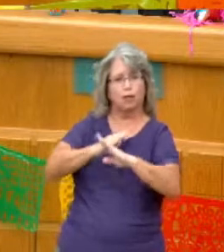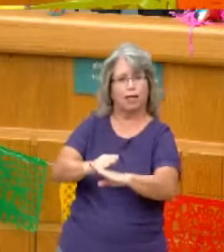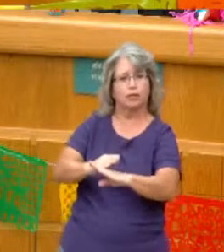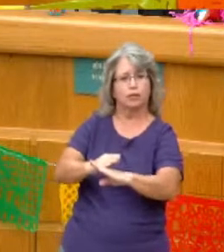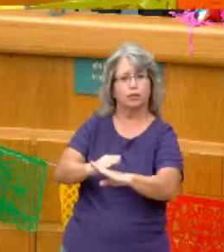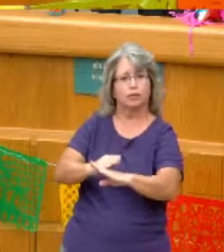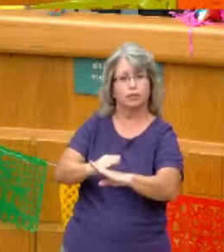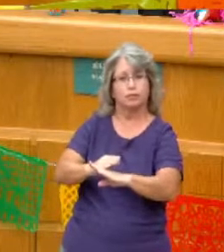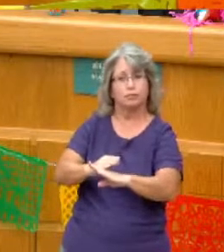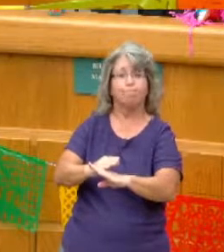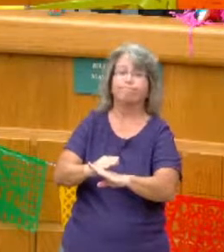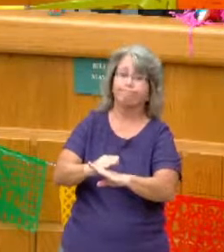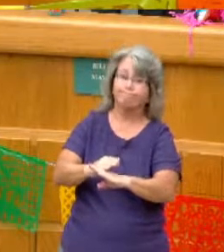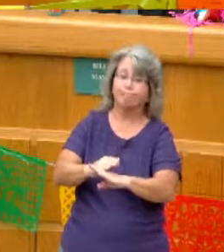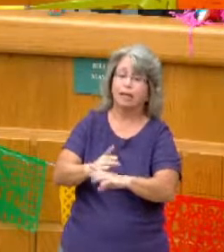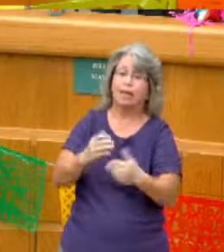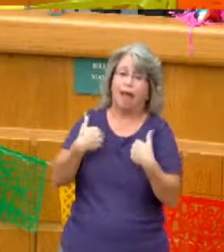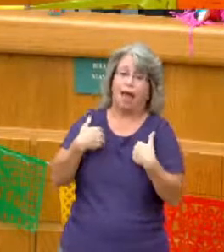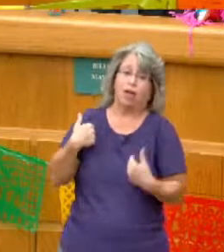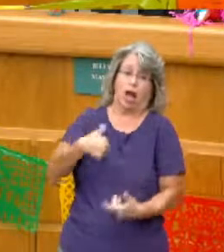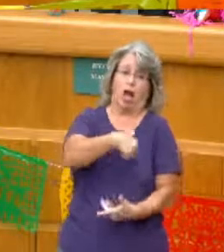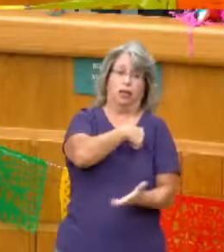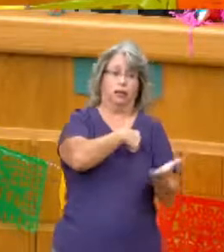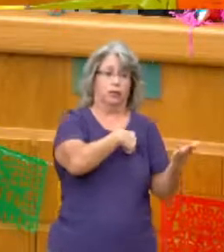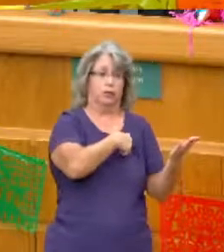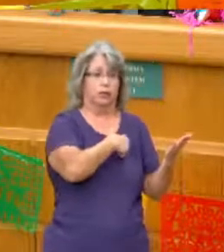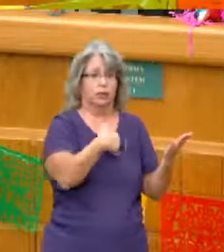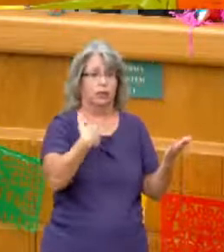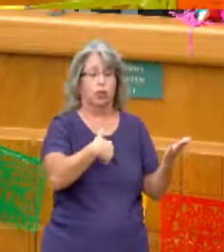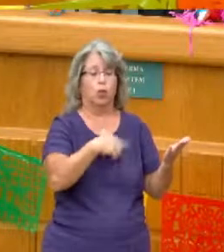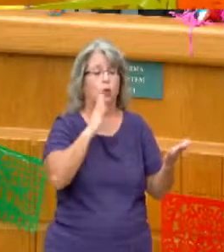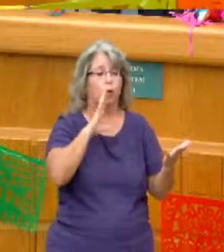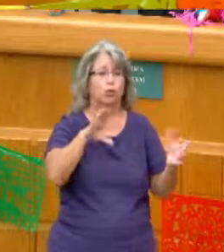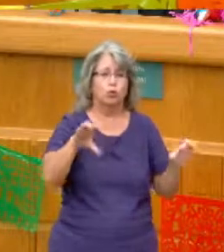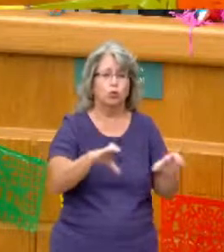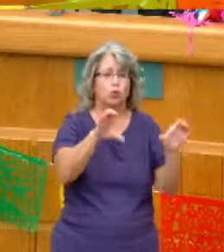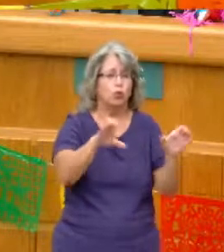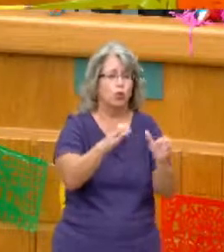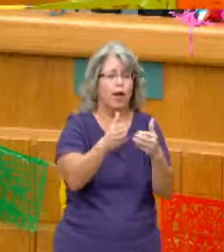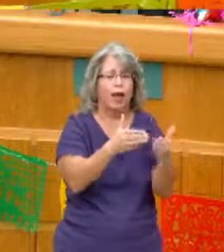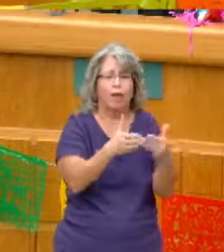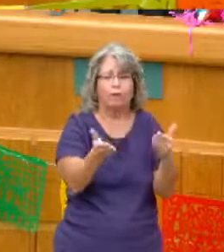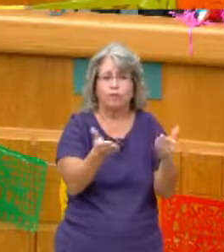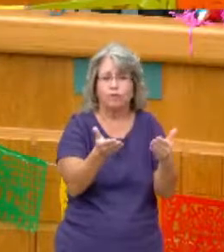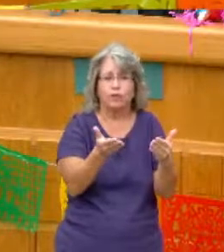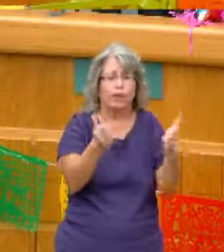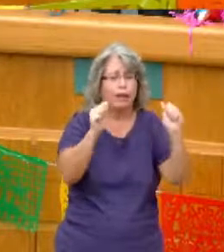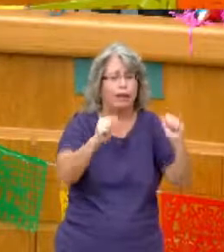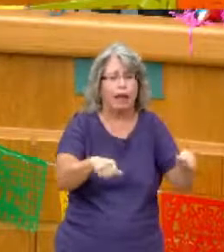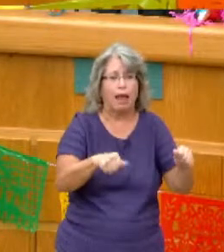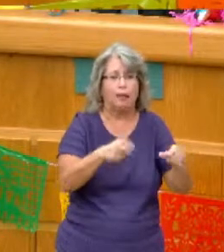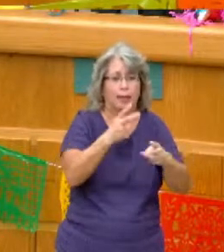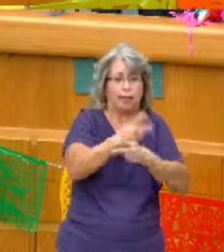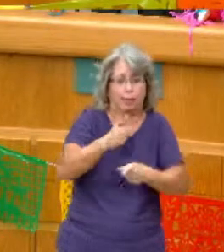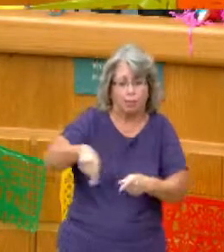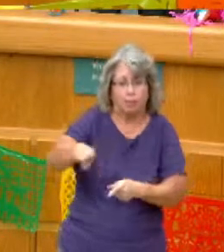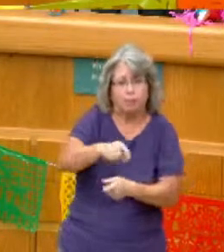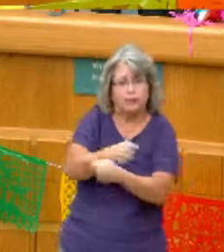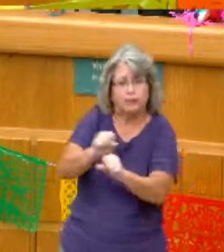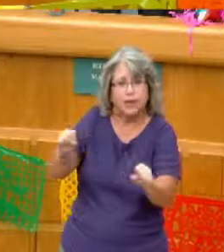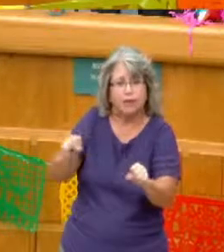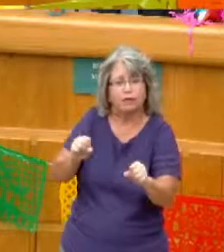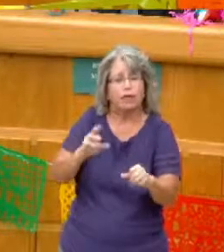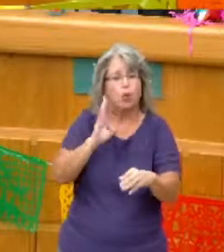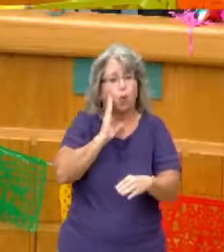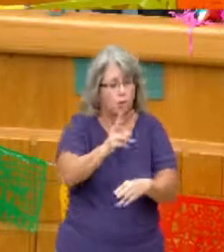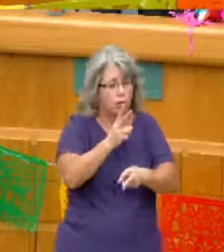us. We will do everything in our power to keep them safe by wearing our mask around them, and some will even